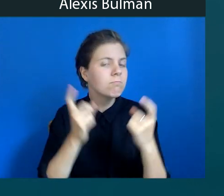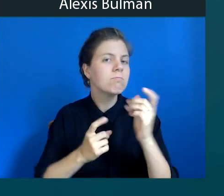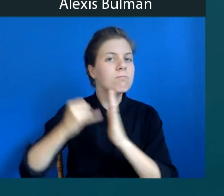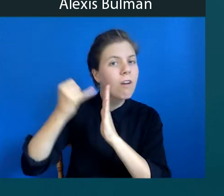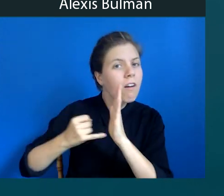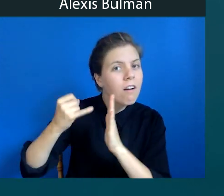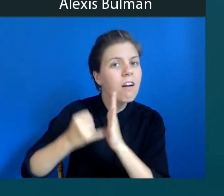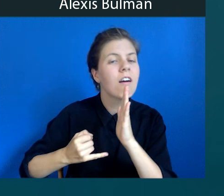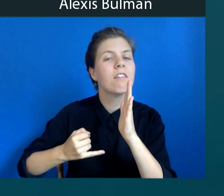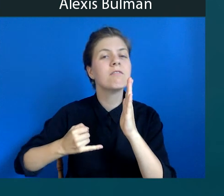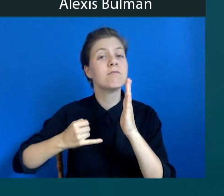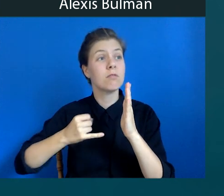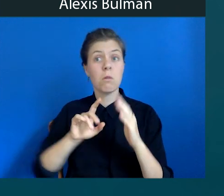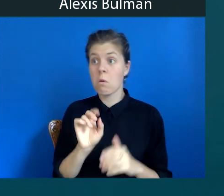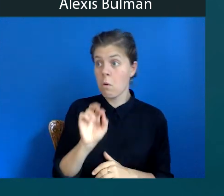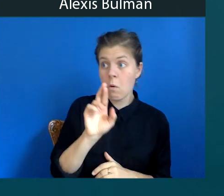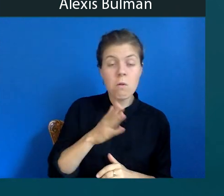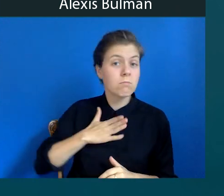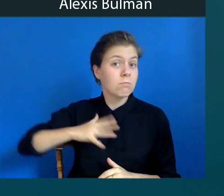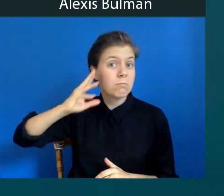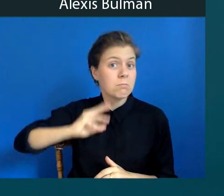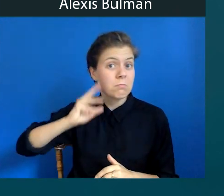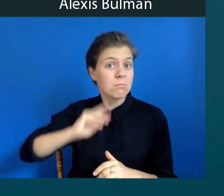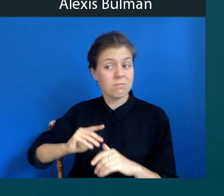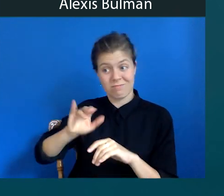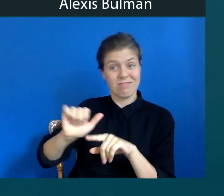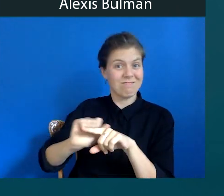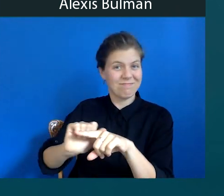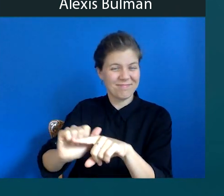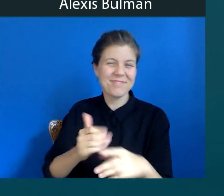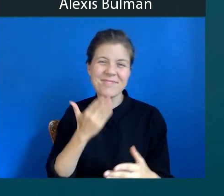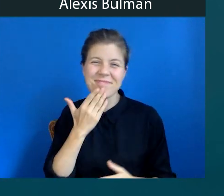my experience with the Interrogating Access Residency. Thank you.